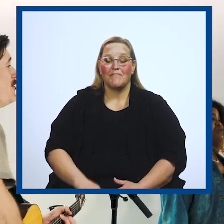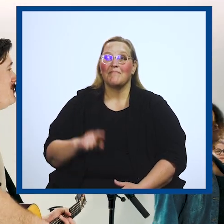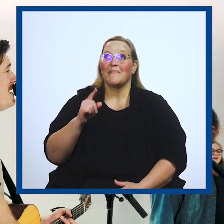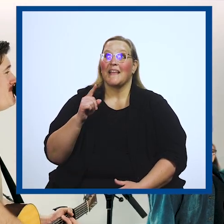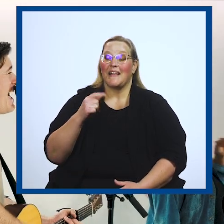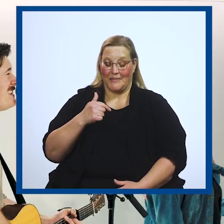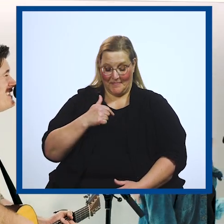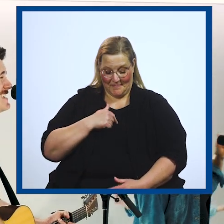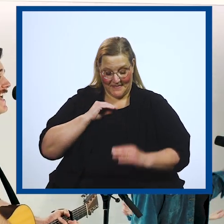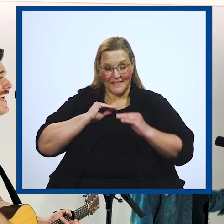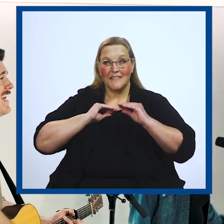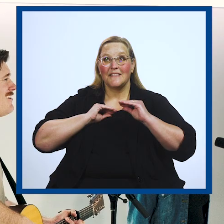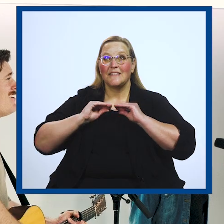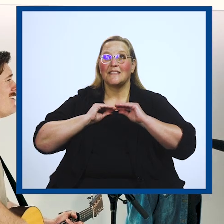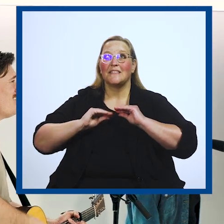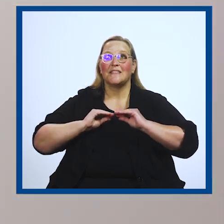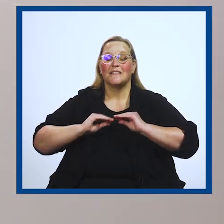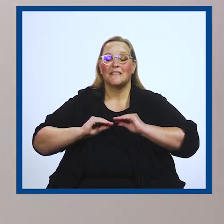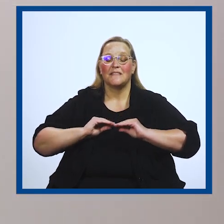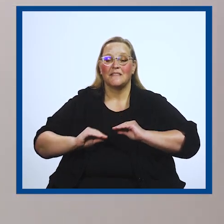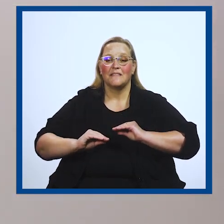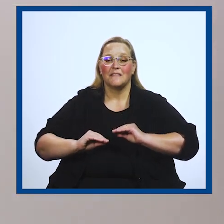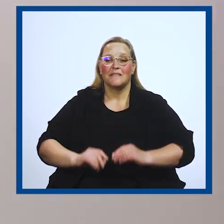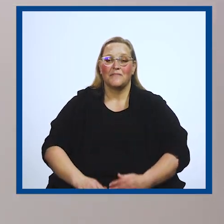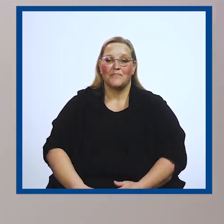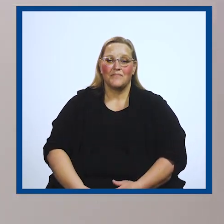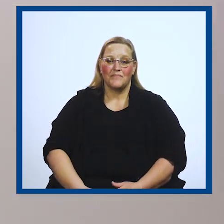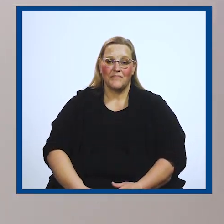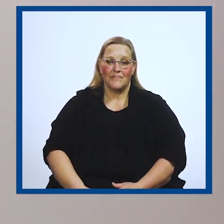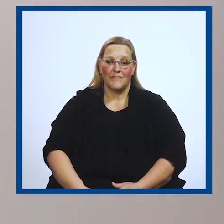and put me back together.